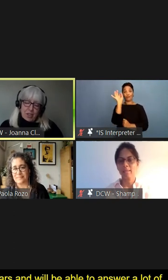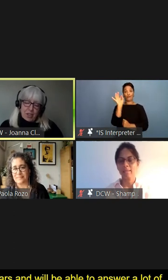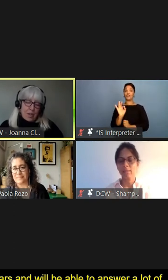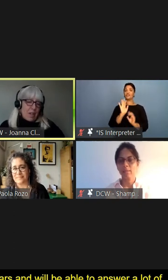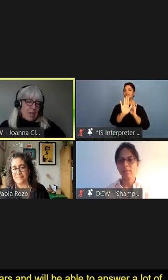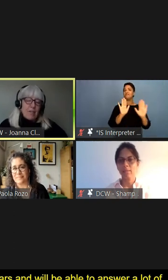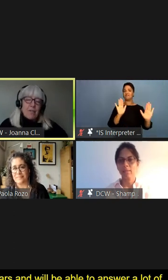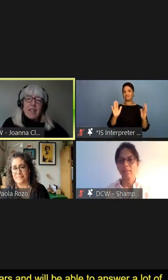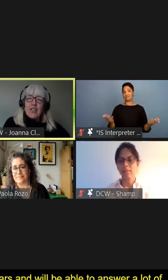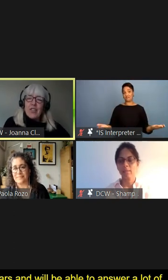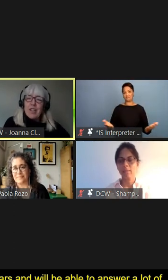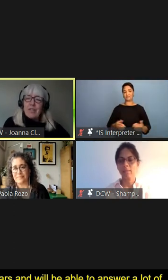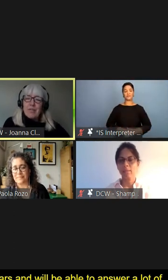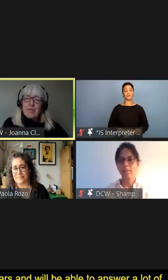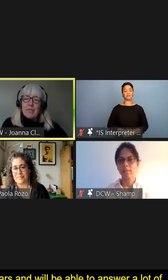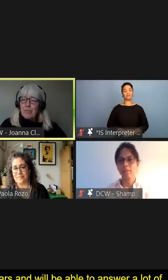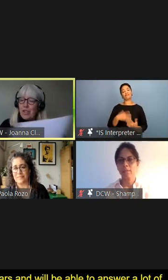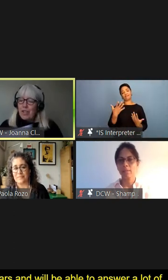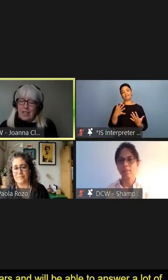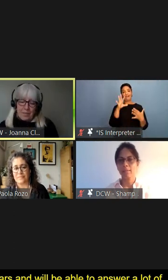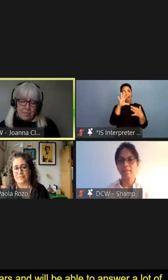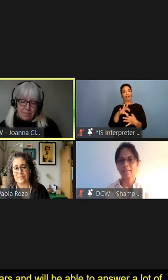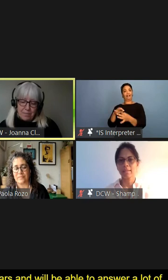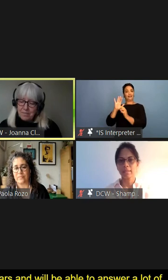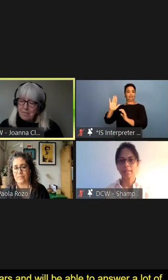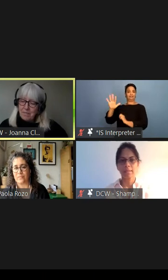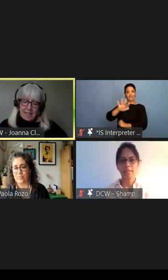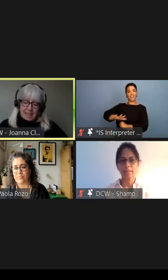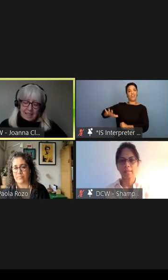related to our South Asia work.